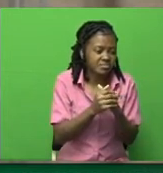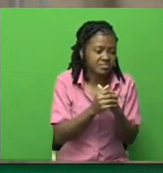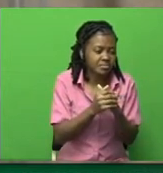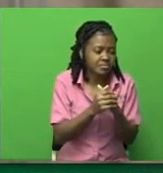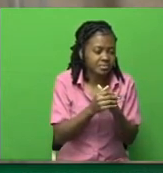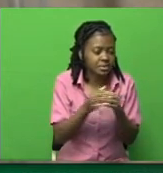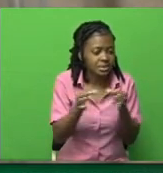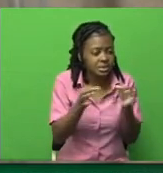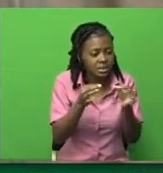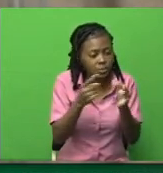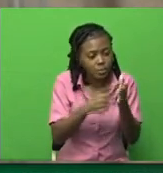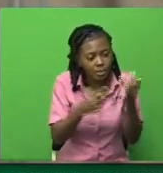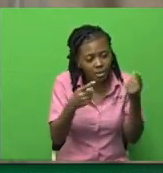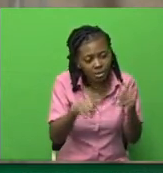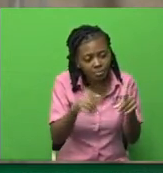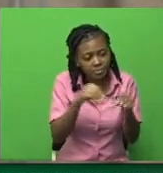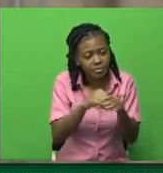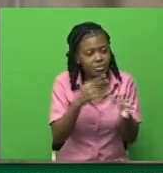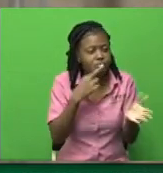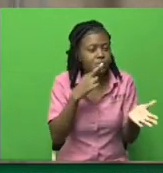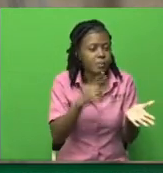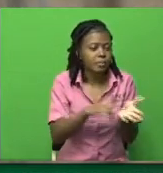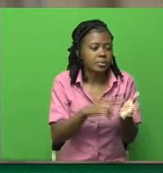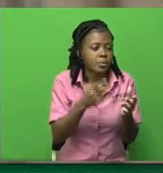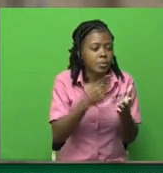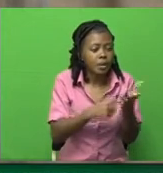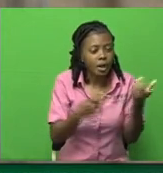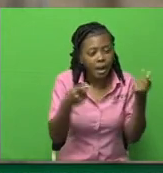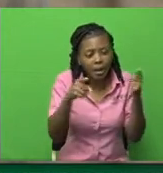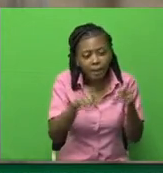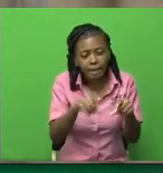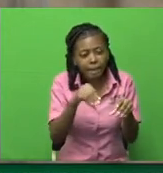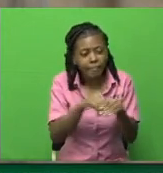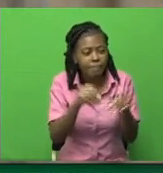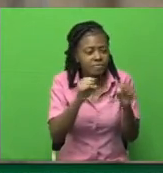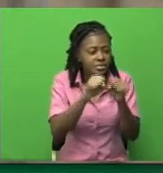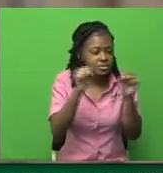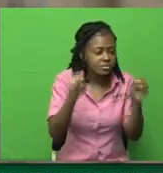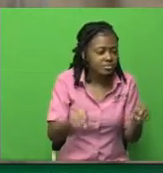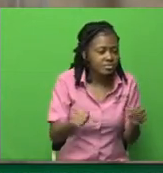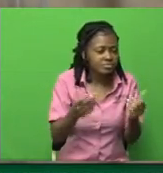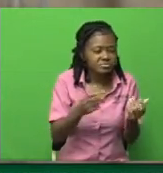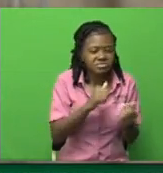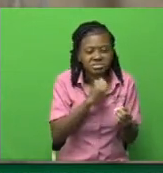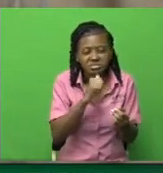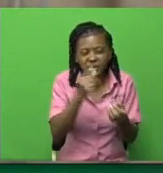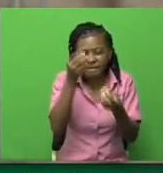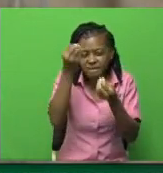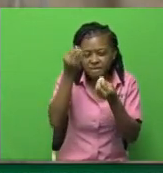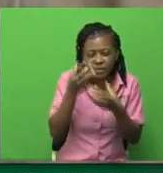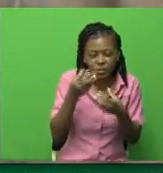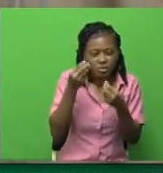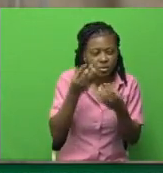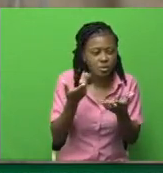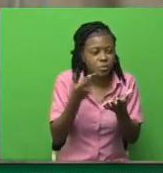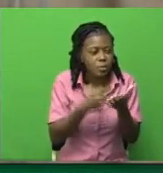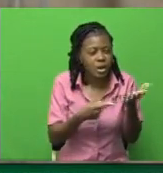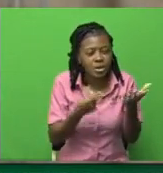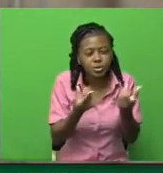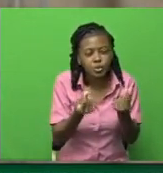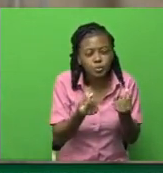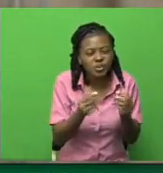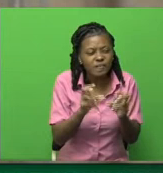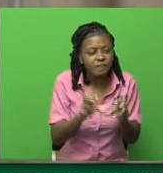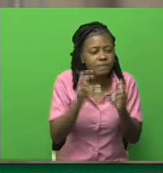report about what occurred at a Gandhi Village substation but remember did not tell us what investments were being made so